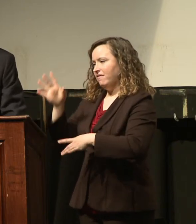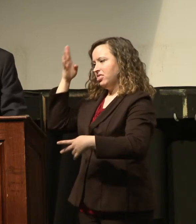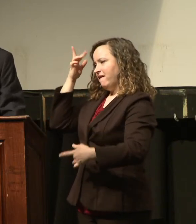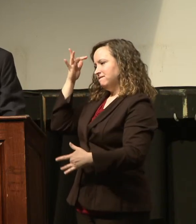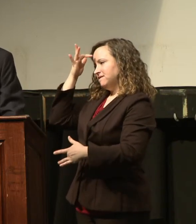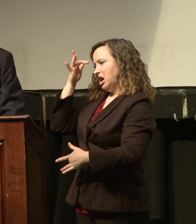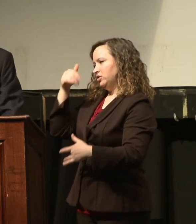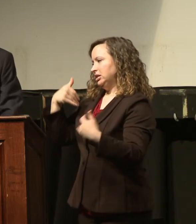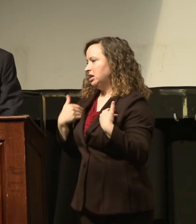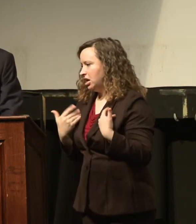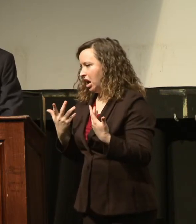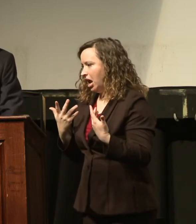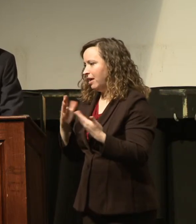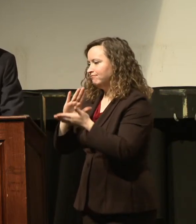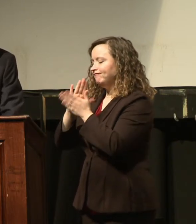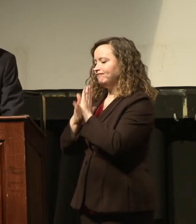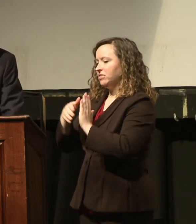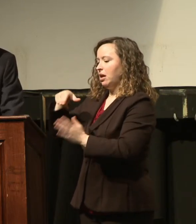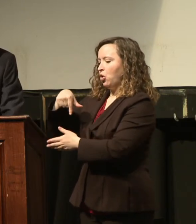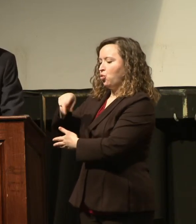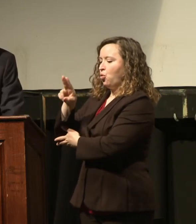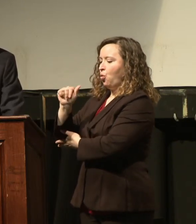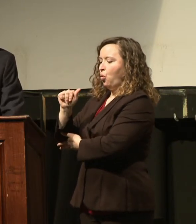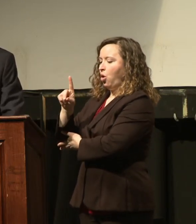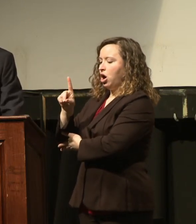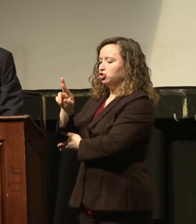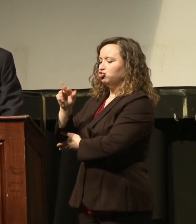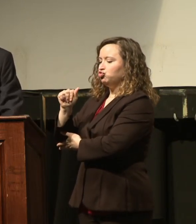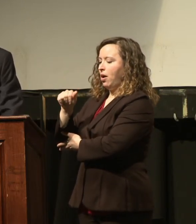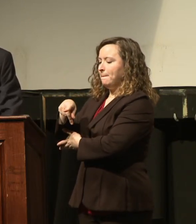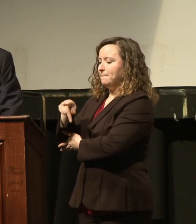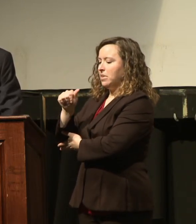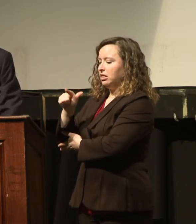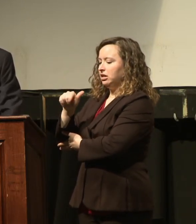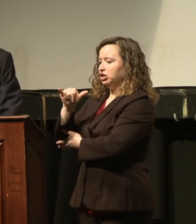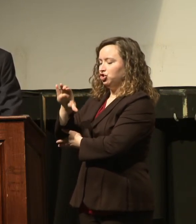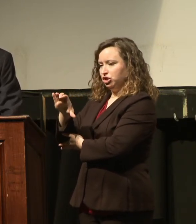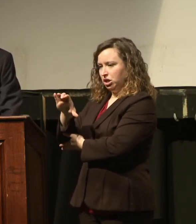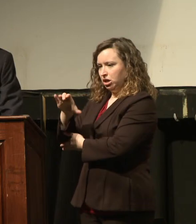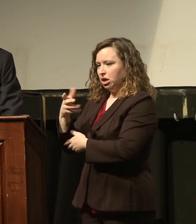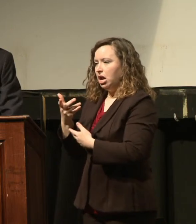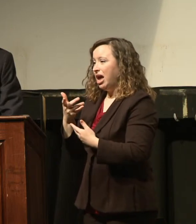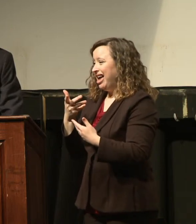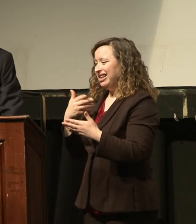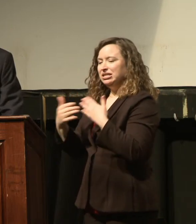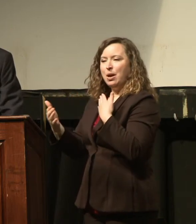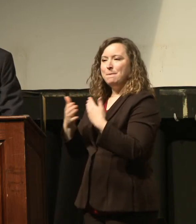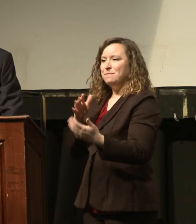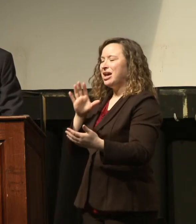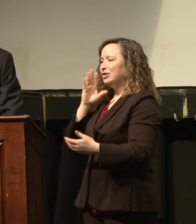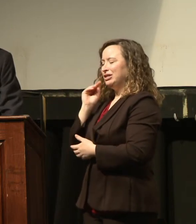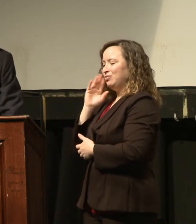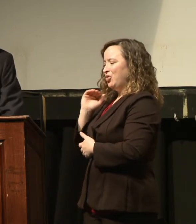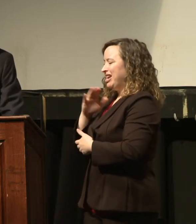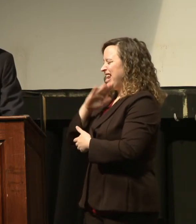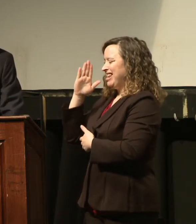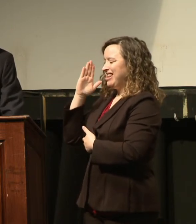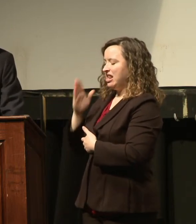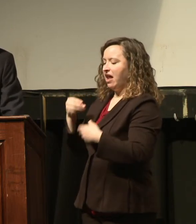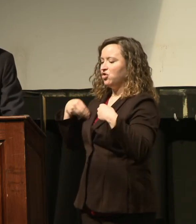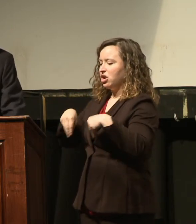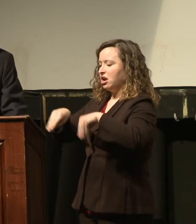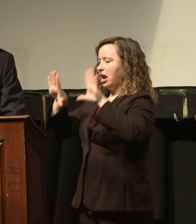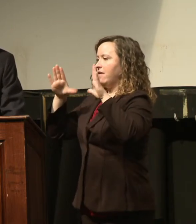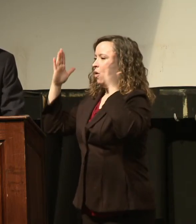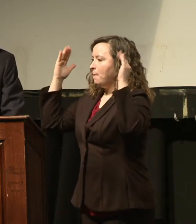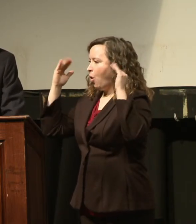It left him a quadriplegic. But despite the setback, Danny never lost hope.